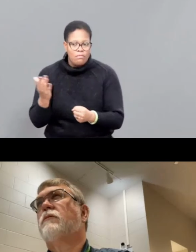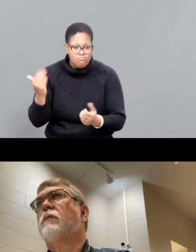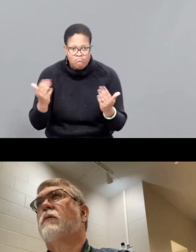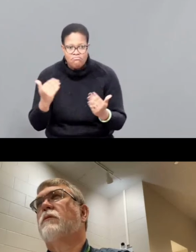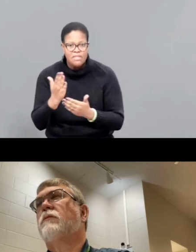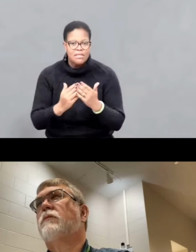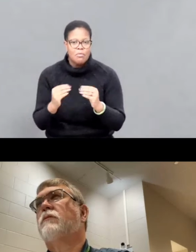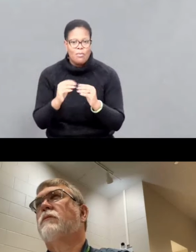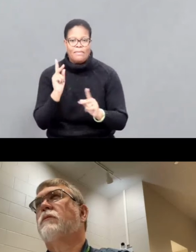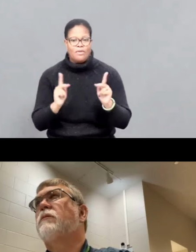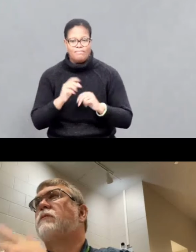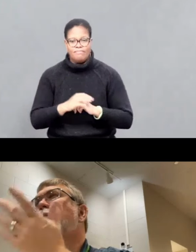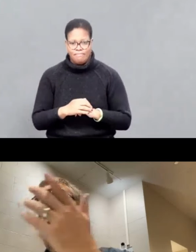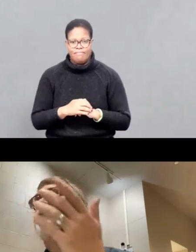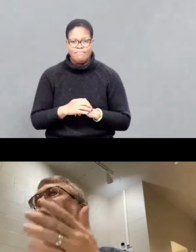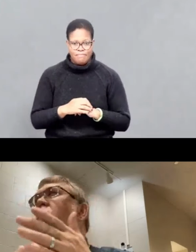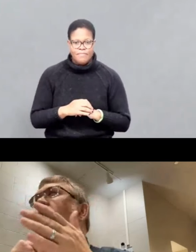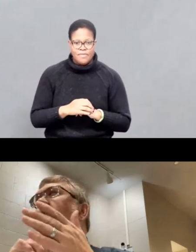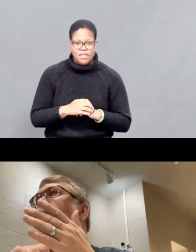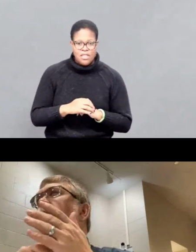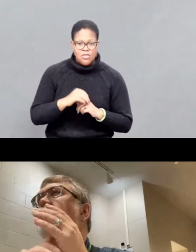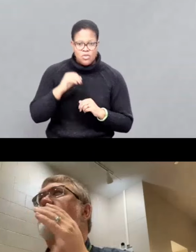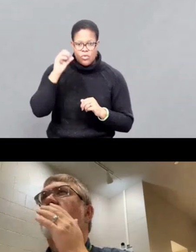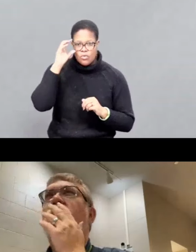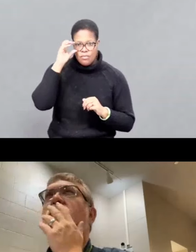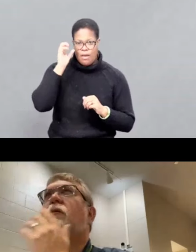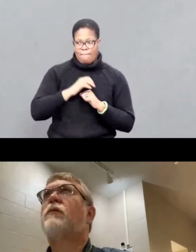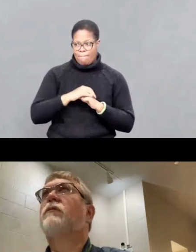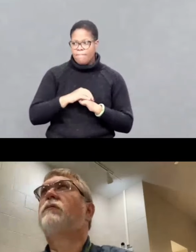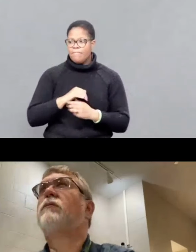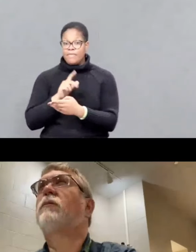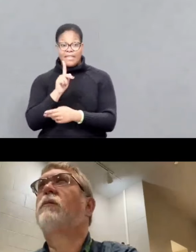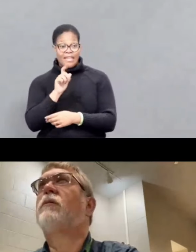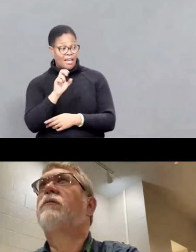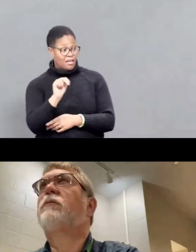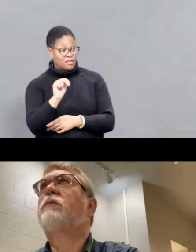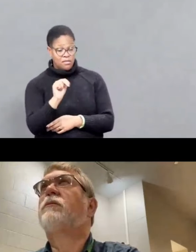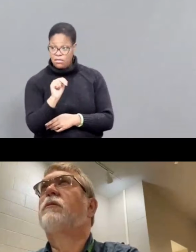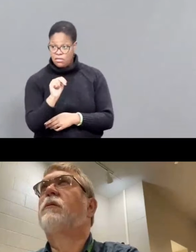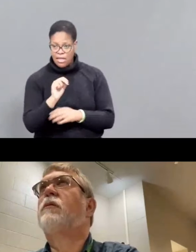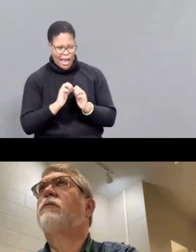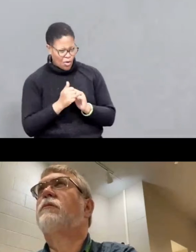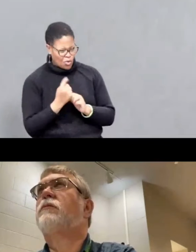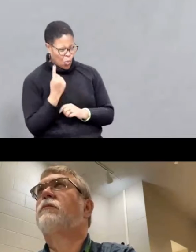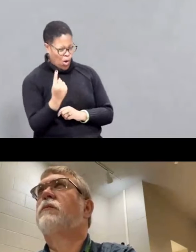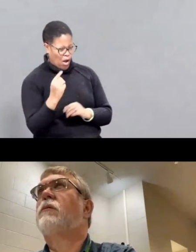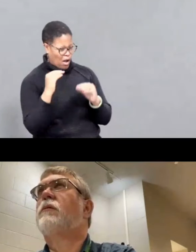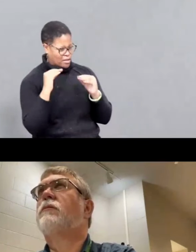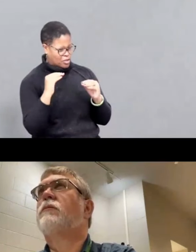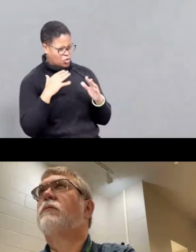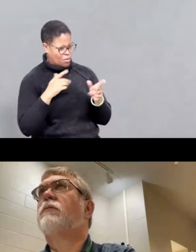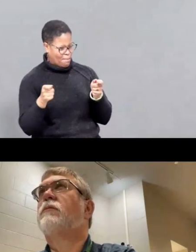back. I'm curious, how does one teacher handle